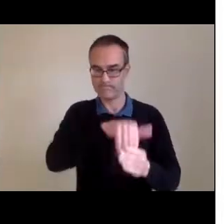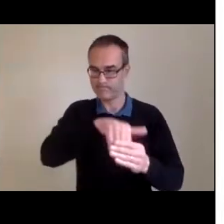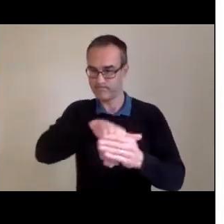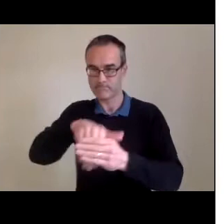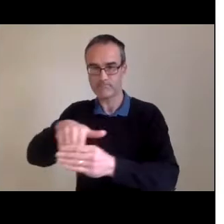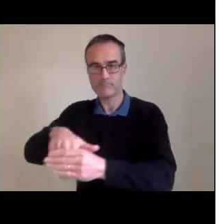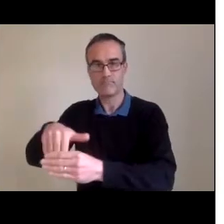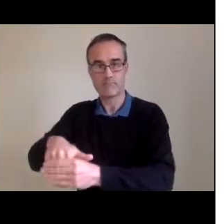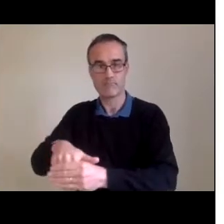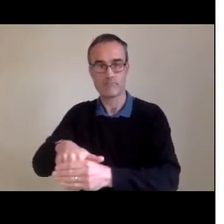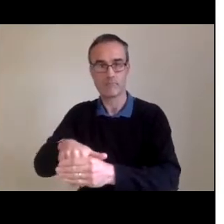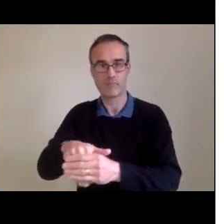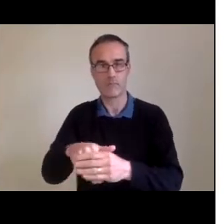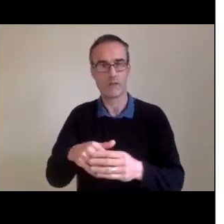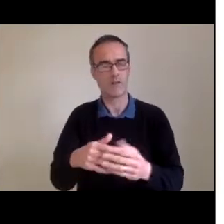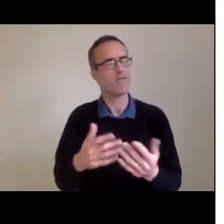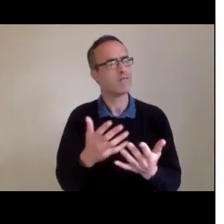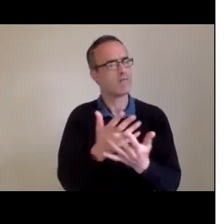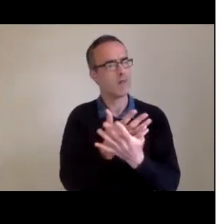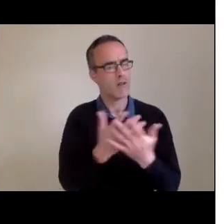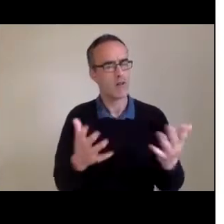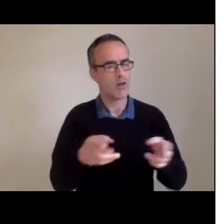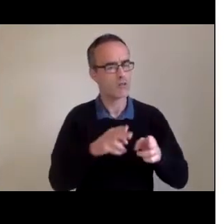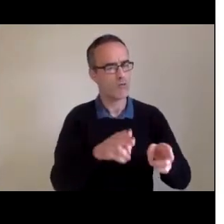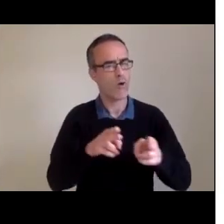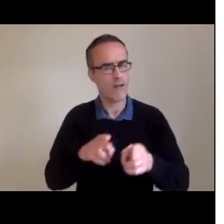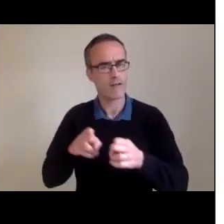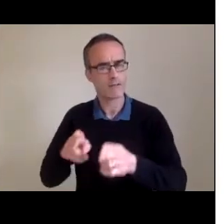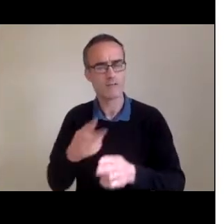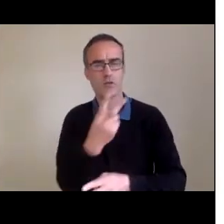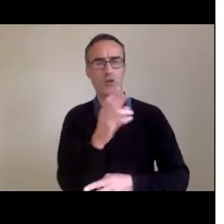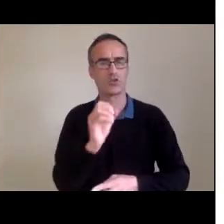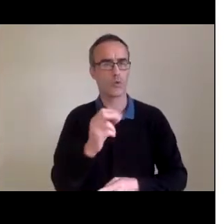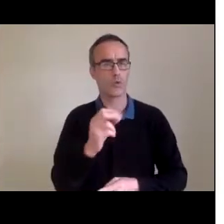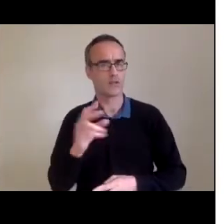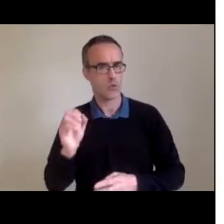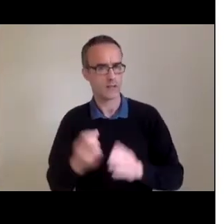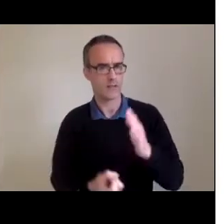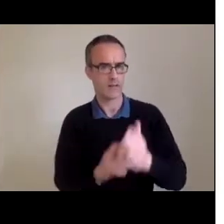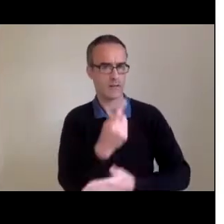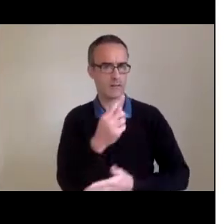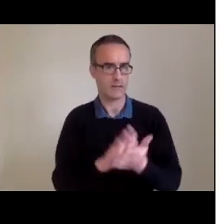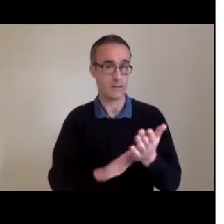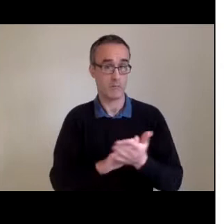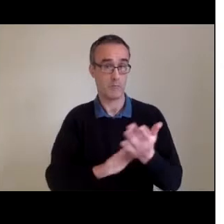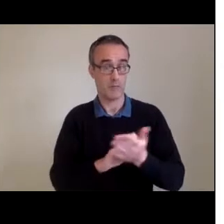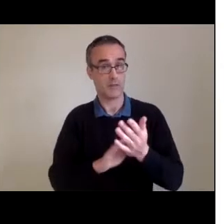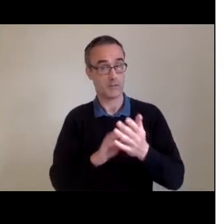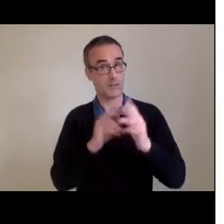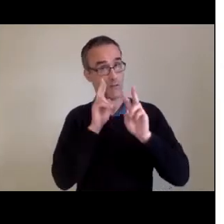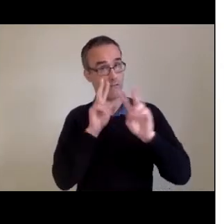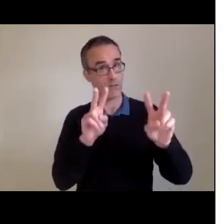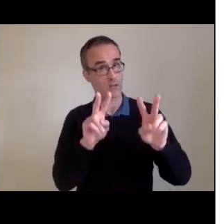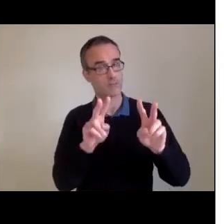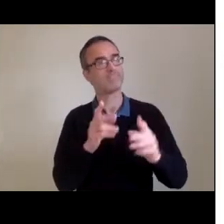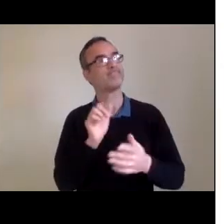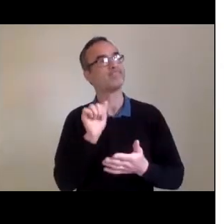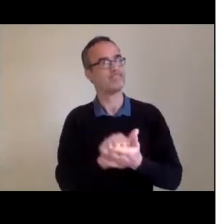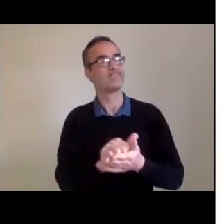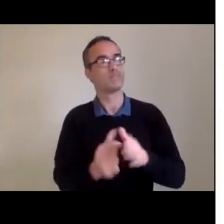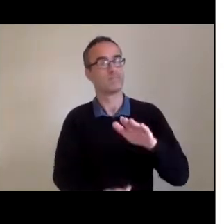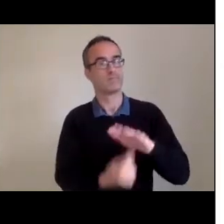ways, the events of 2020 highlighted the fundamental importance of that vision. Equality in